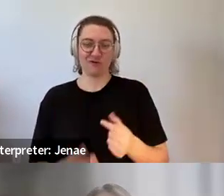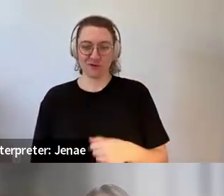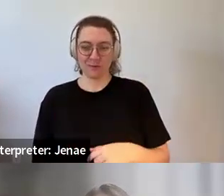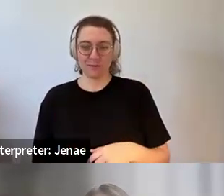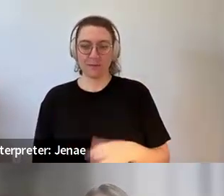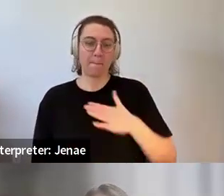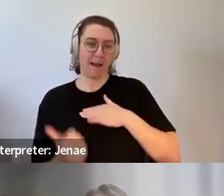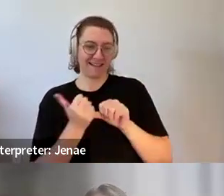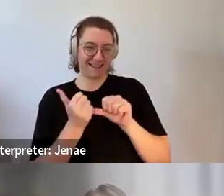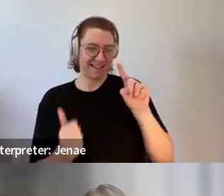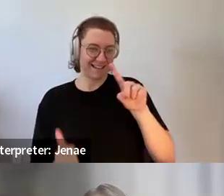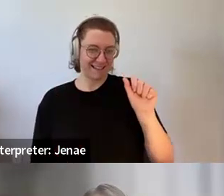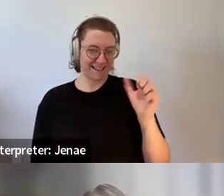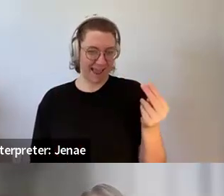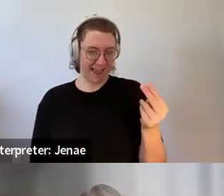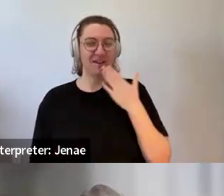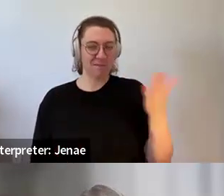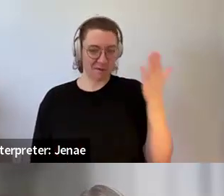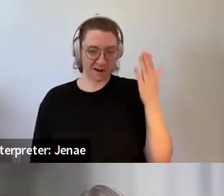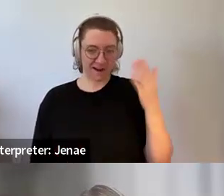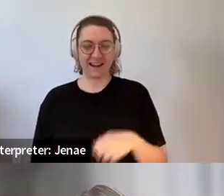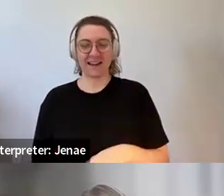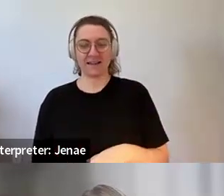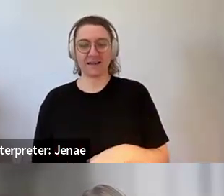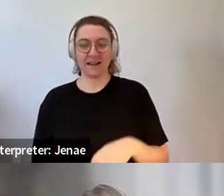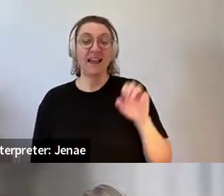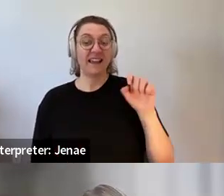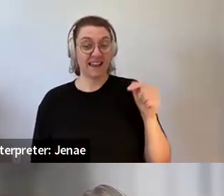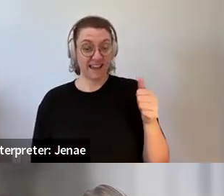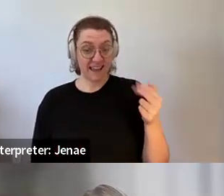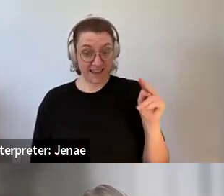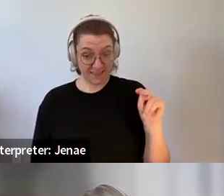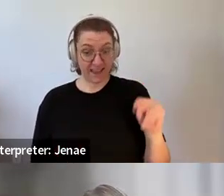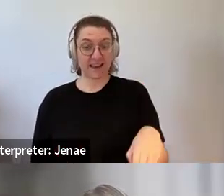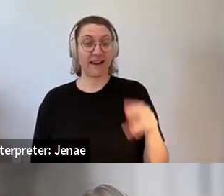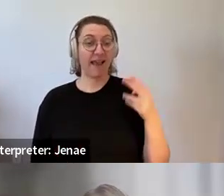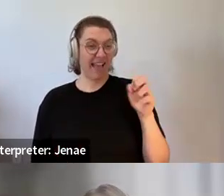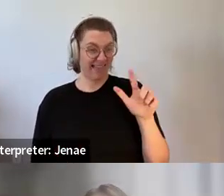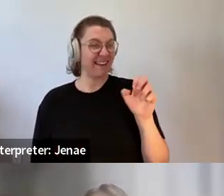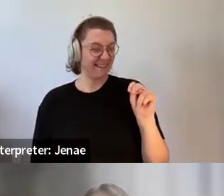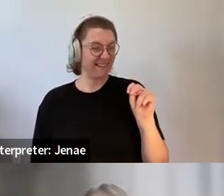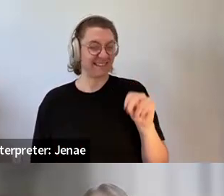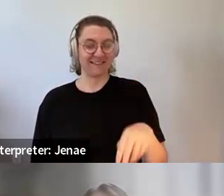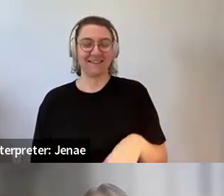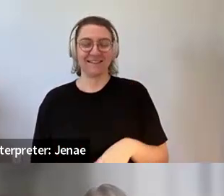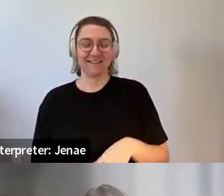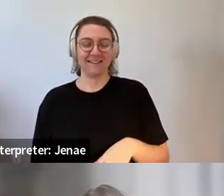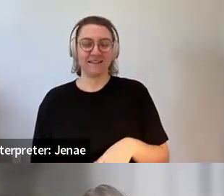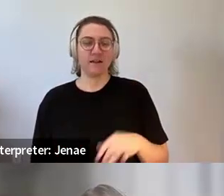my assistant Zach is on. Good morning. And we've got Ethan and our manager Helen from Community Services. We additionally